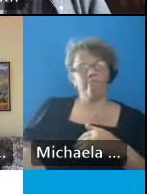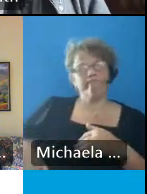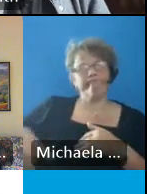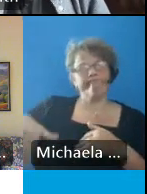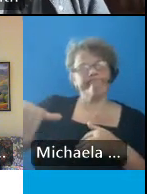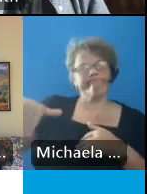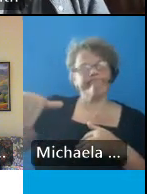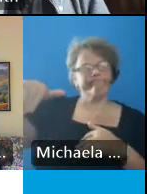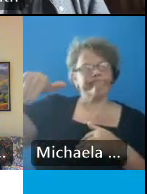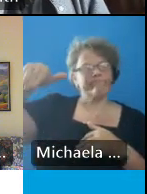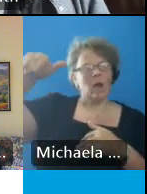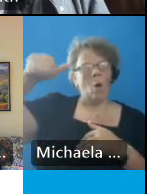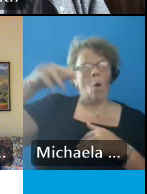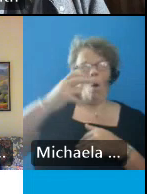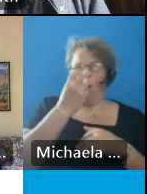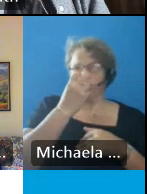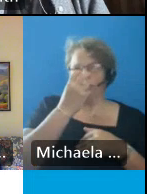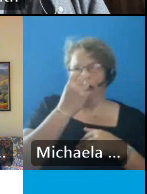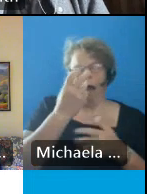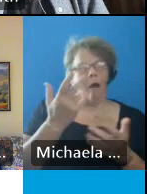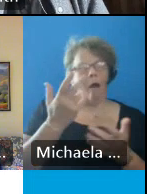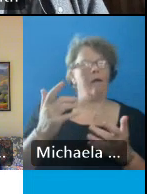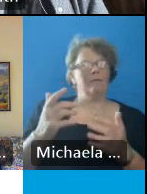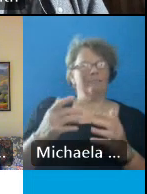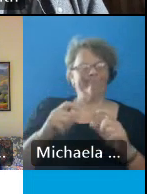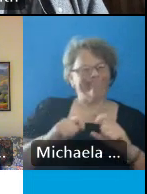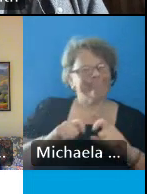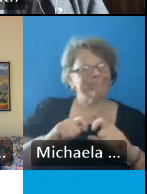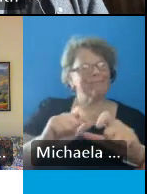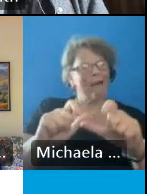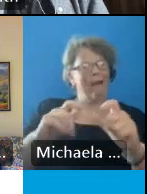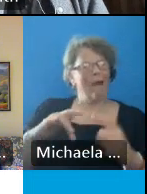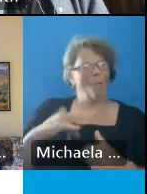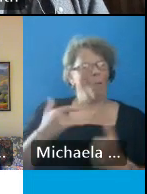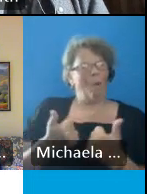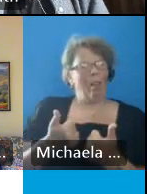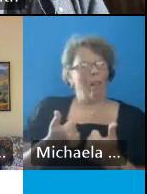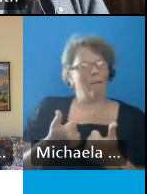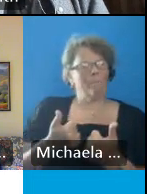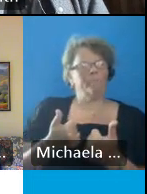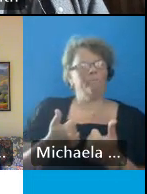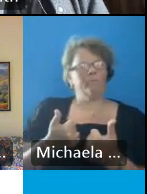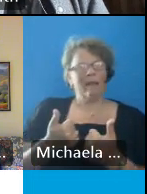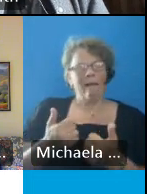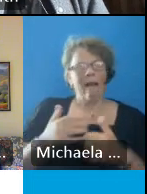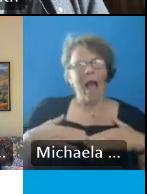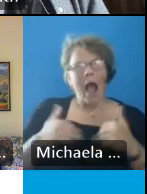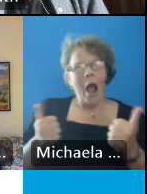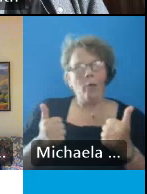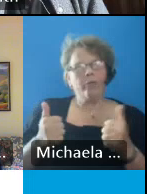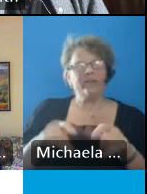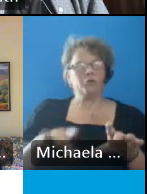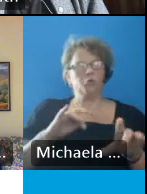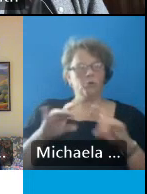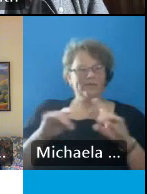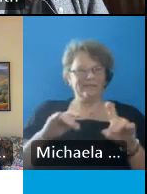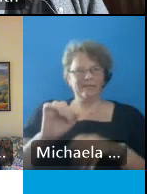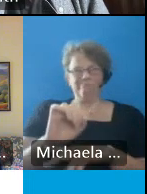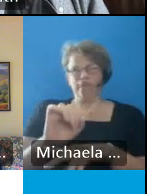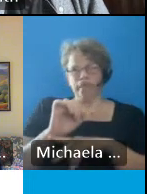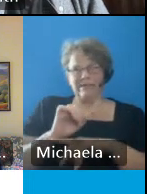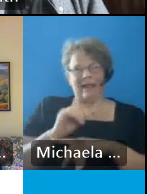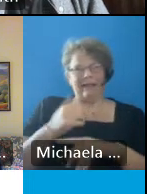older, staying well, having that healthy life experience for as long as possible, making healthy choices, being protected from harm, all of